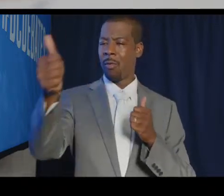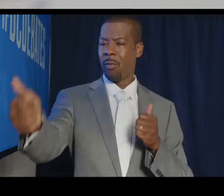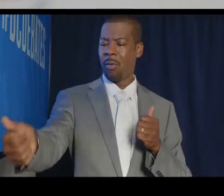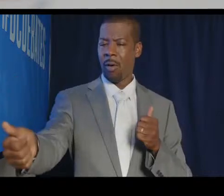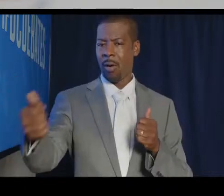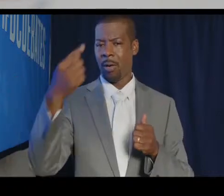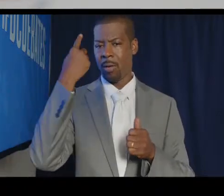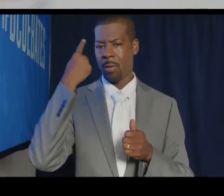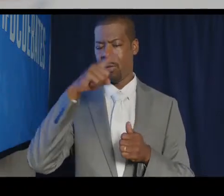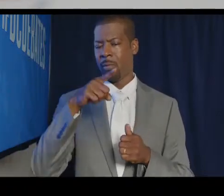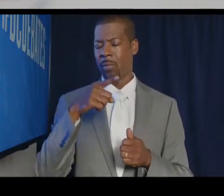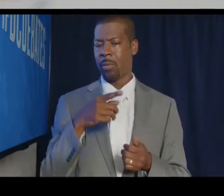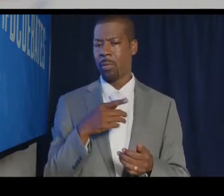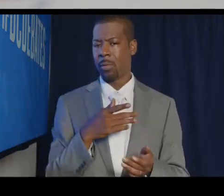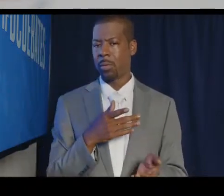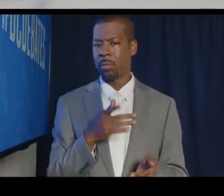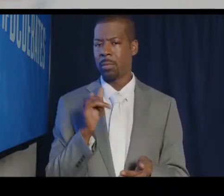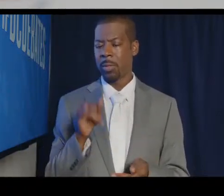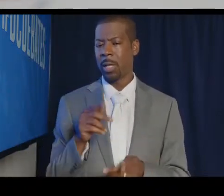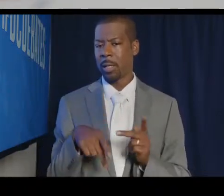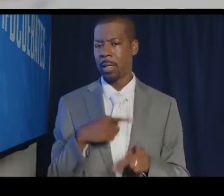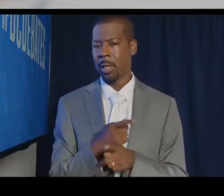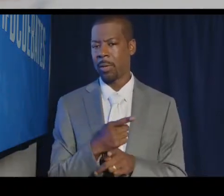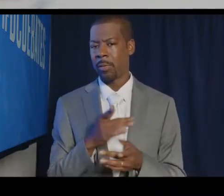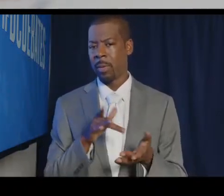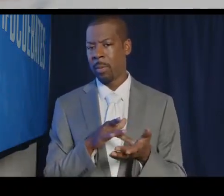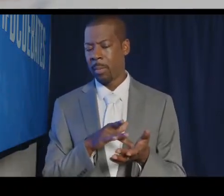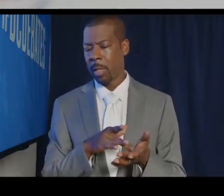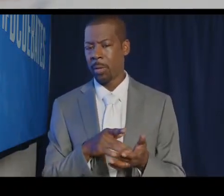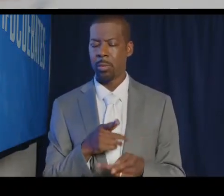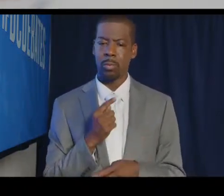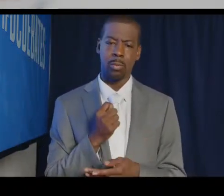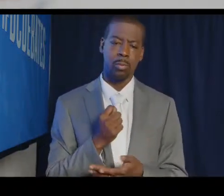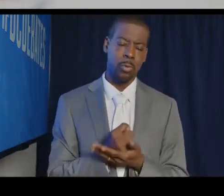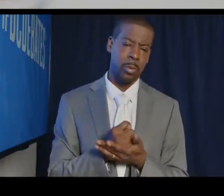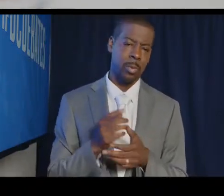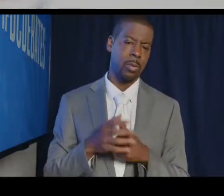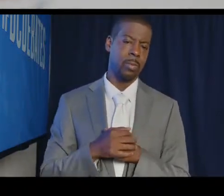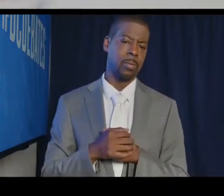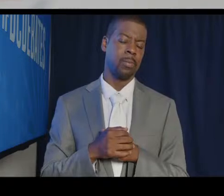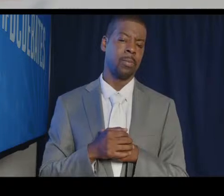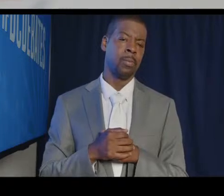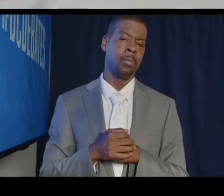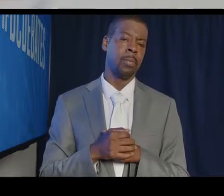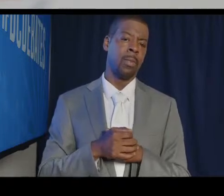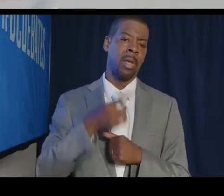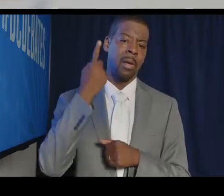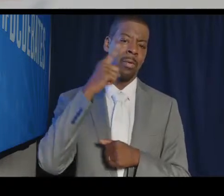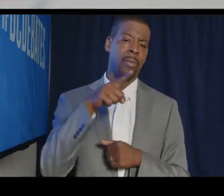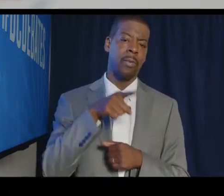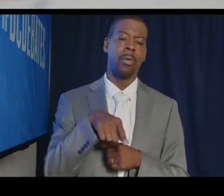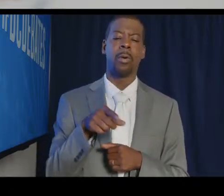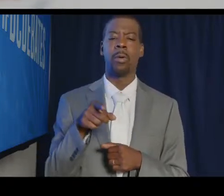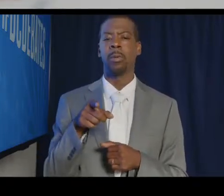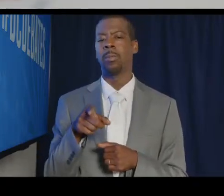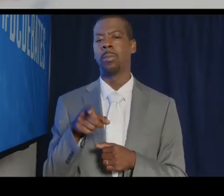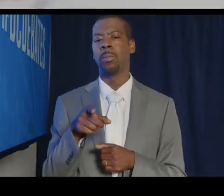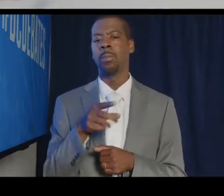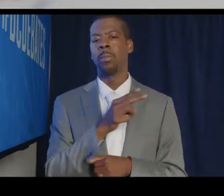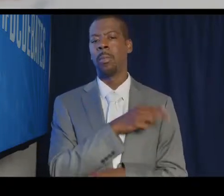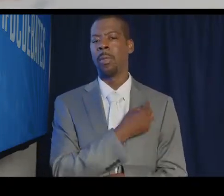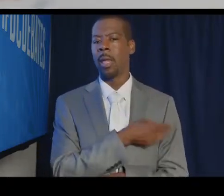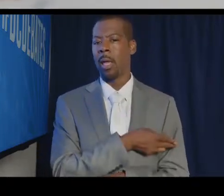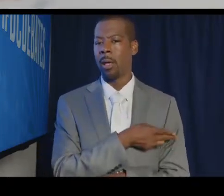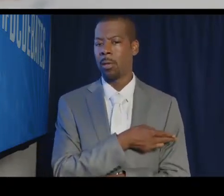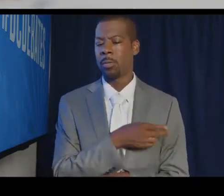that the care that they're getting is care they trust and believe in. And so it's a campaign also for our healthcare industry to make sure that they're making it clear that they